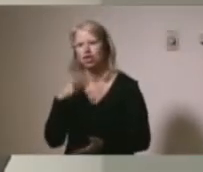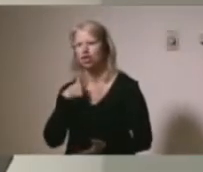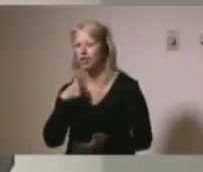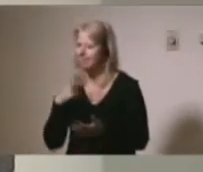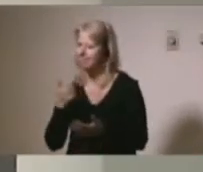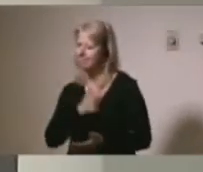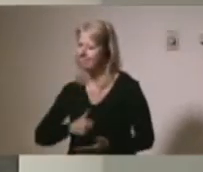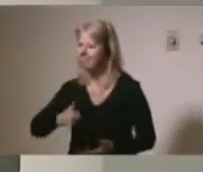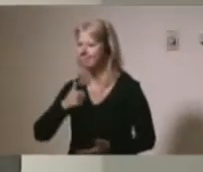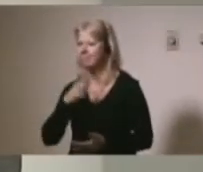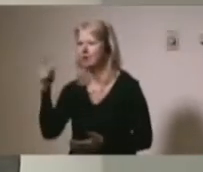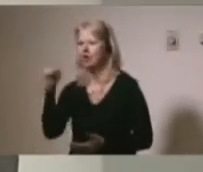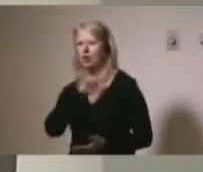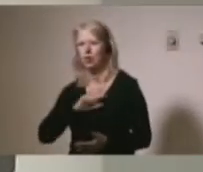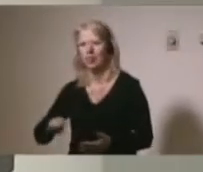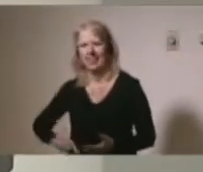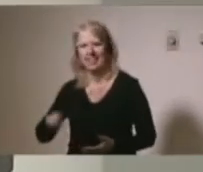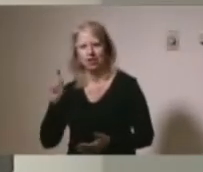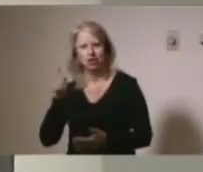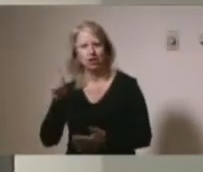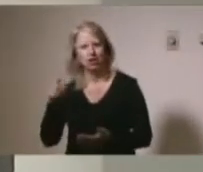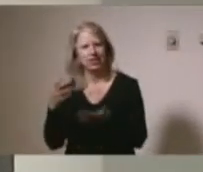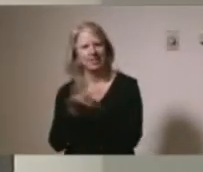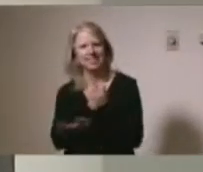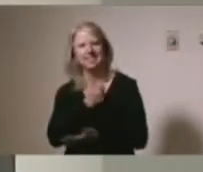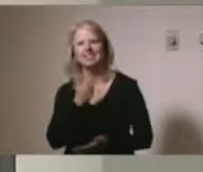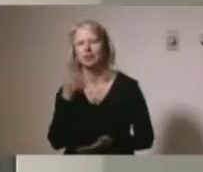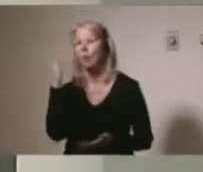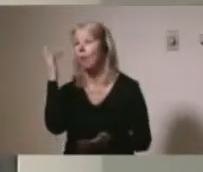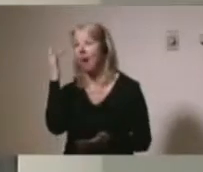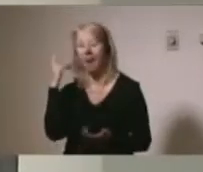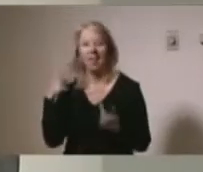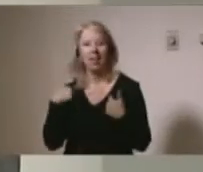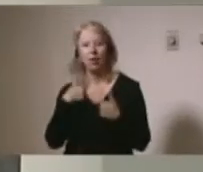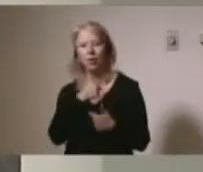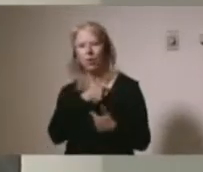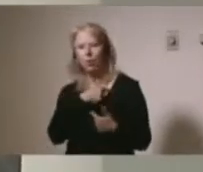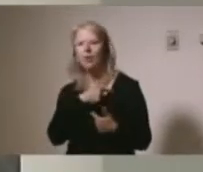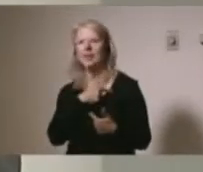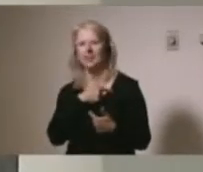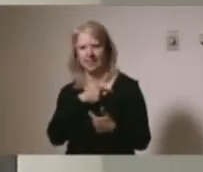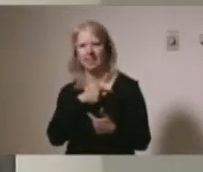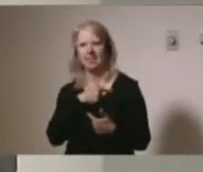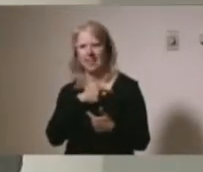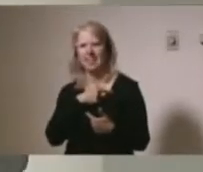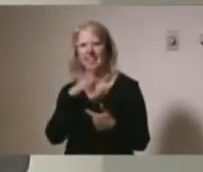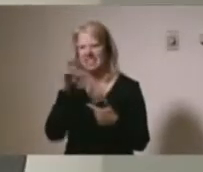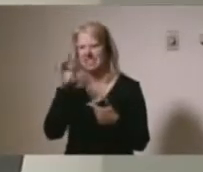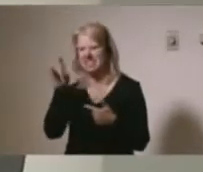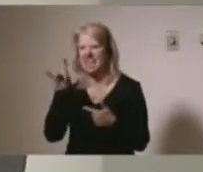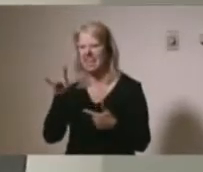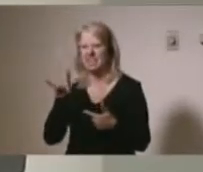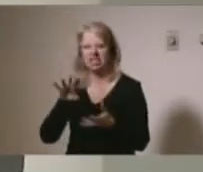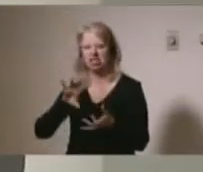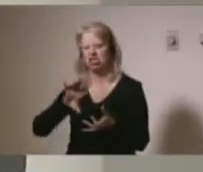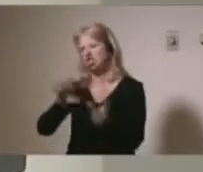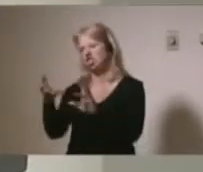Queen for our part in single-handedly murdering the English language.